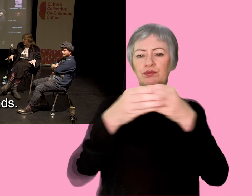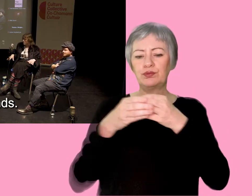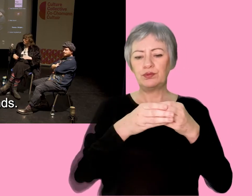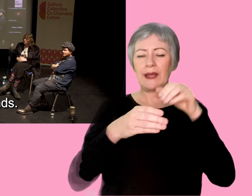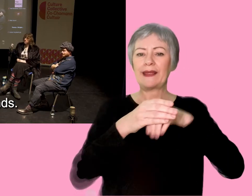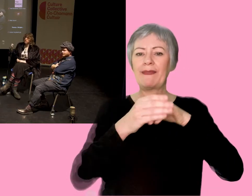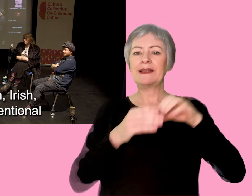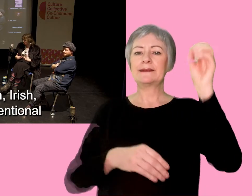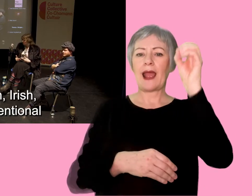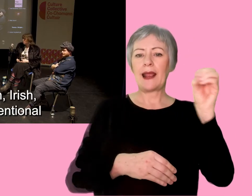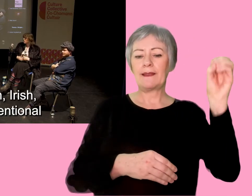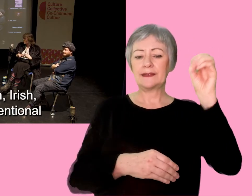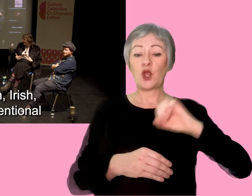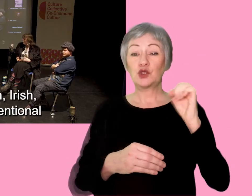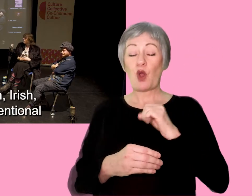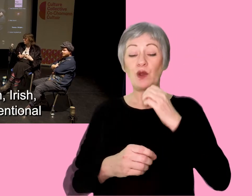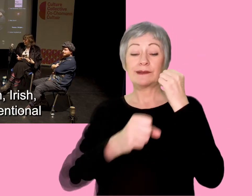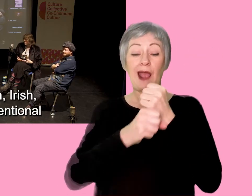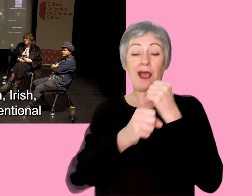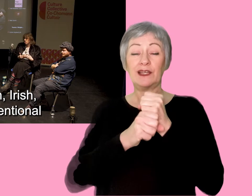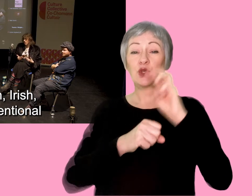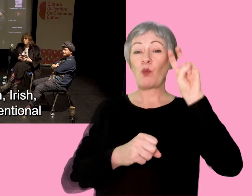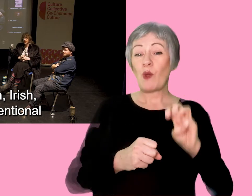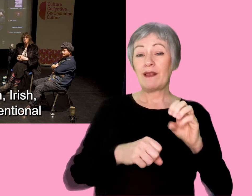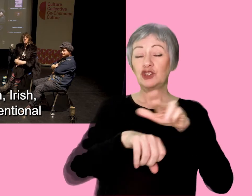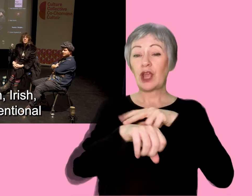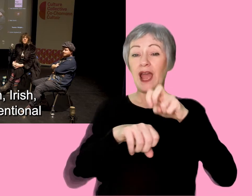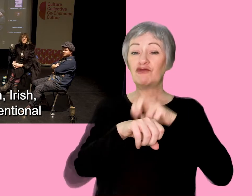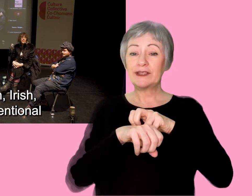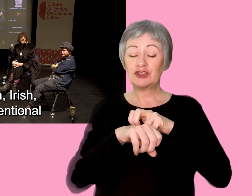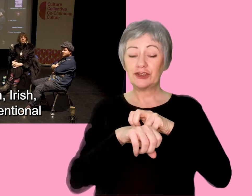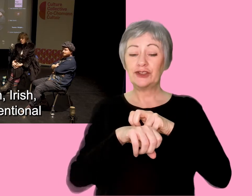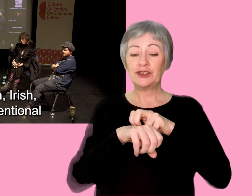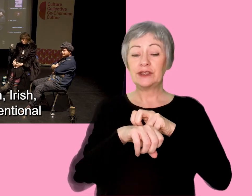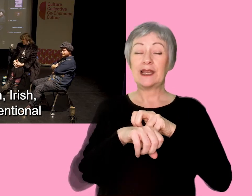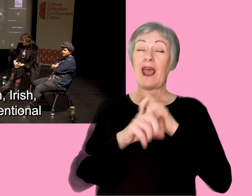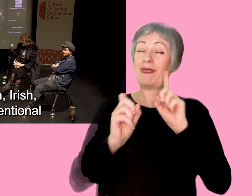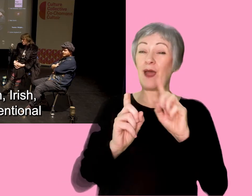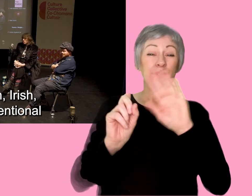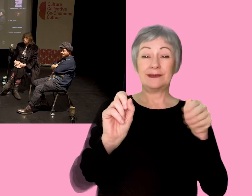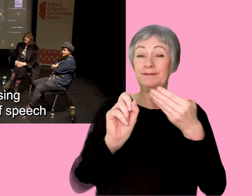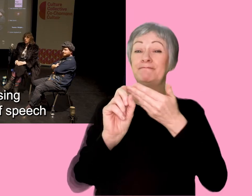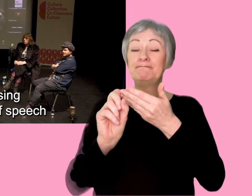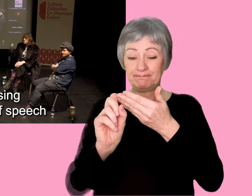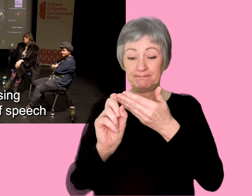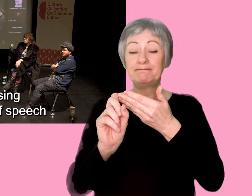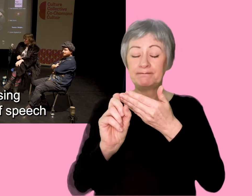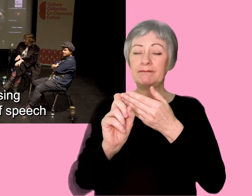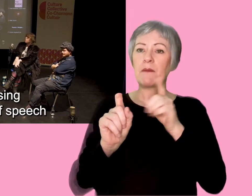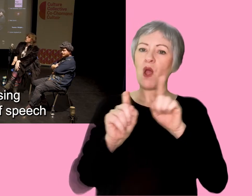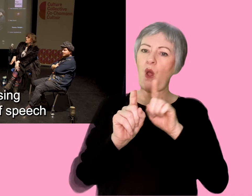these islands, Scots, Gaelic, Welsh, Irish. That was very intentional, and